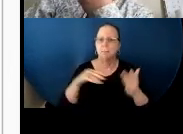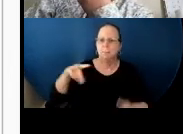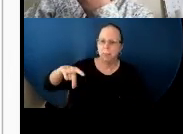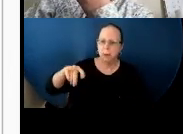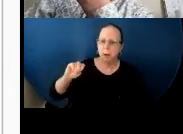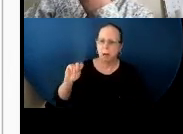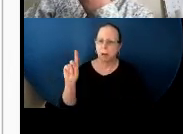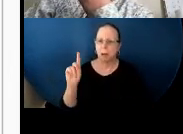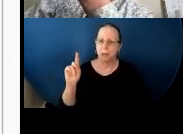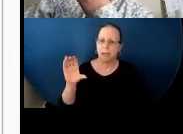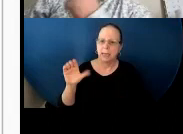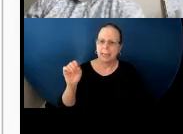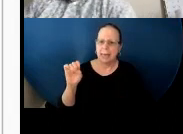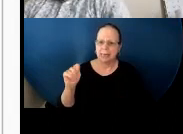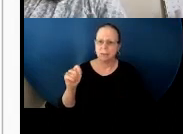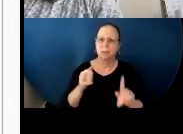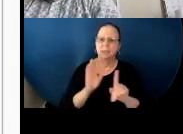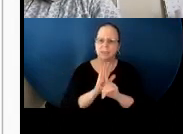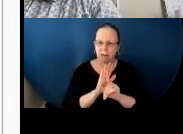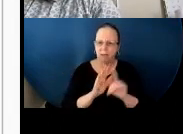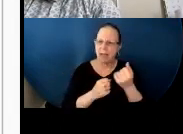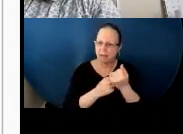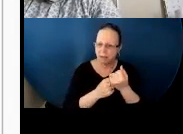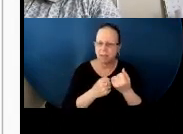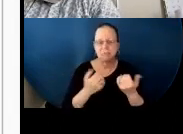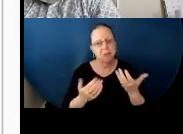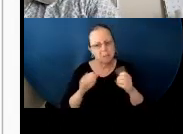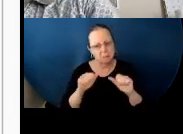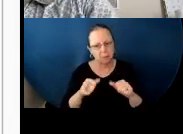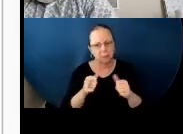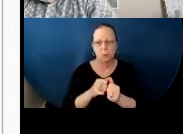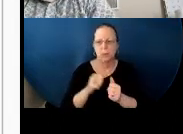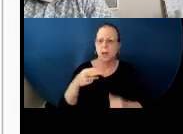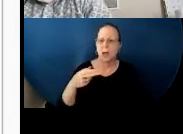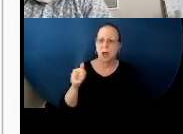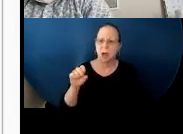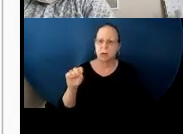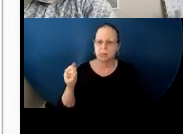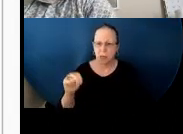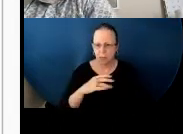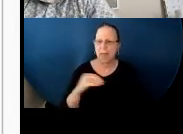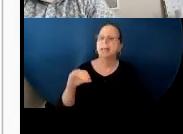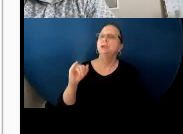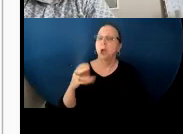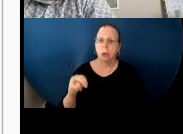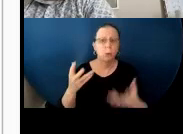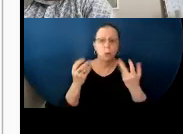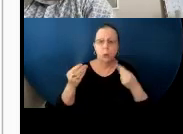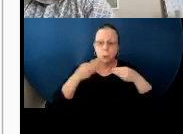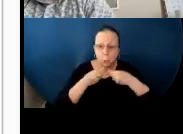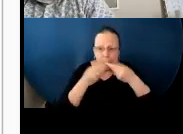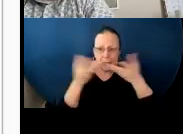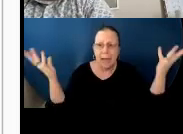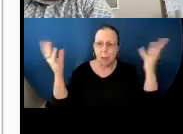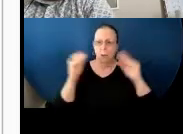the self-advocates and possibly with Hassan and John, because we want you to get the word out, because there were a lot of people that